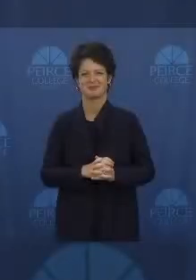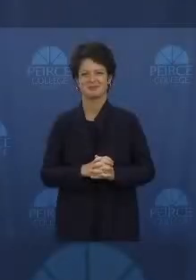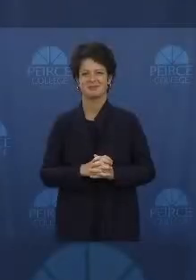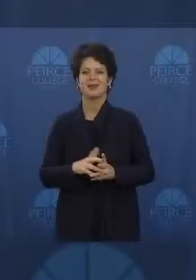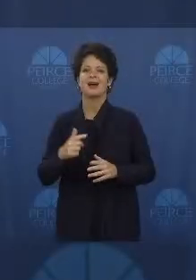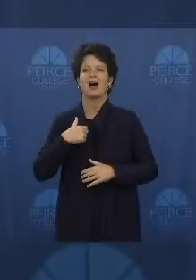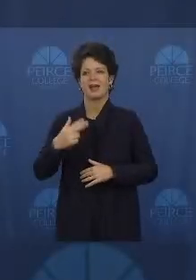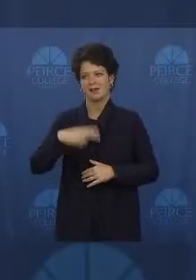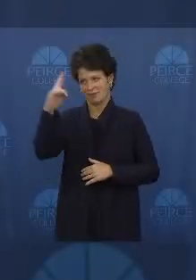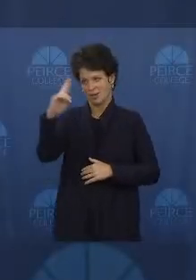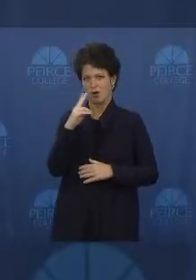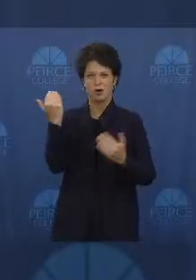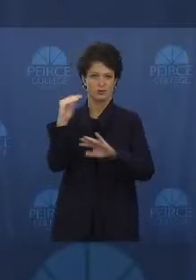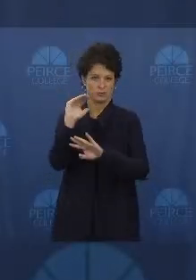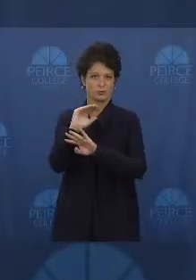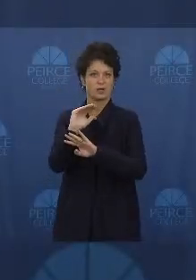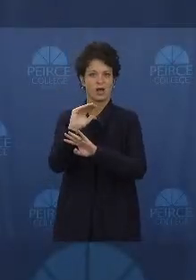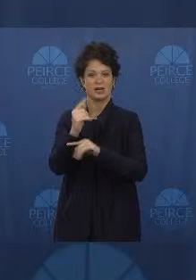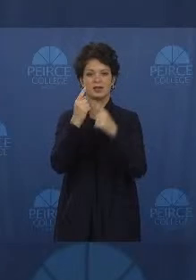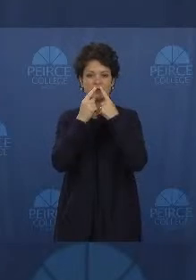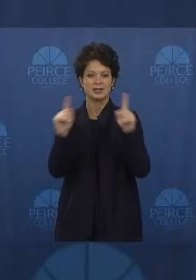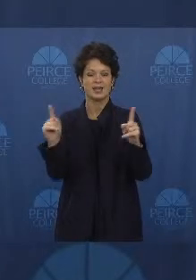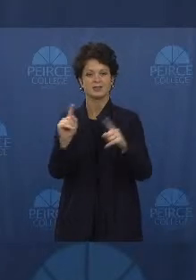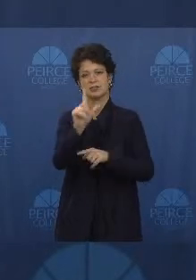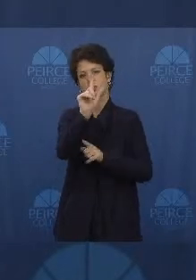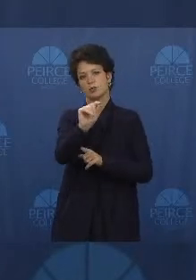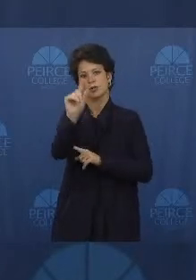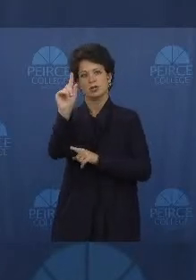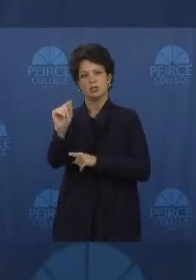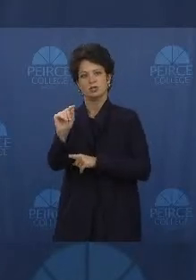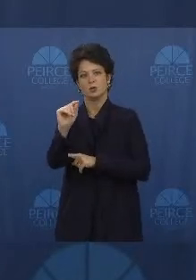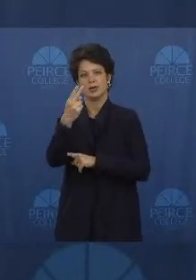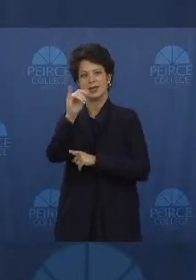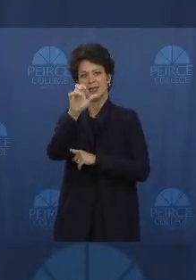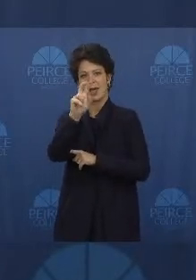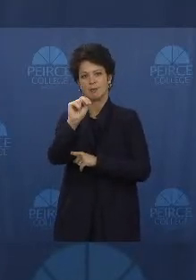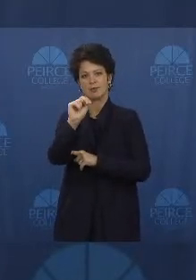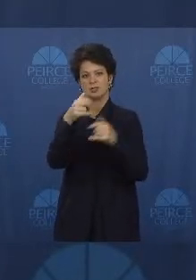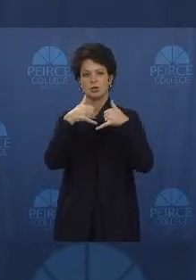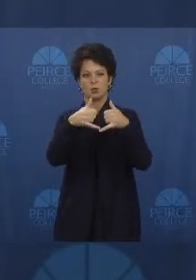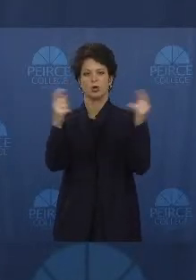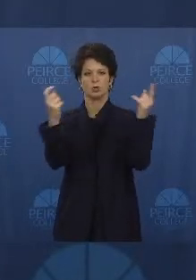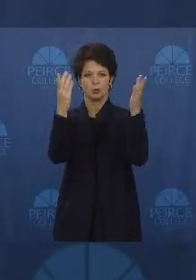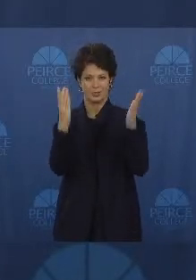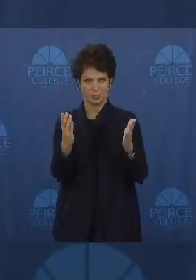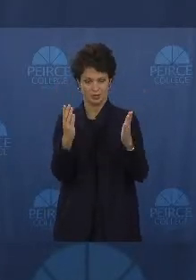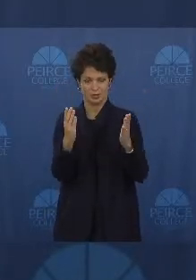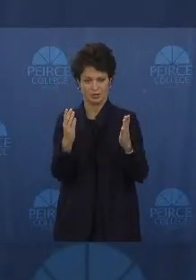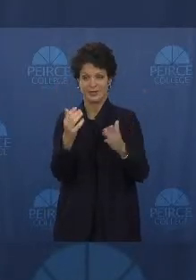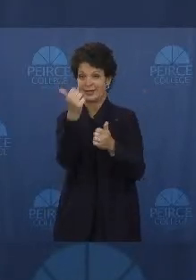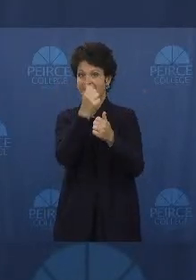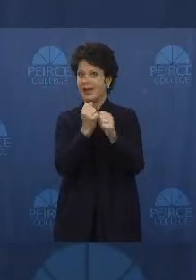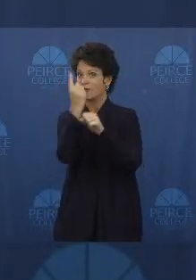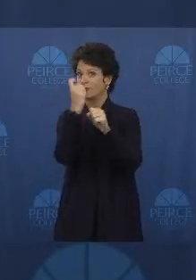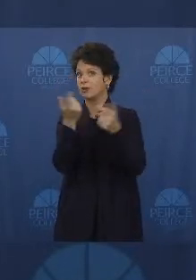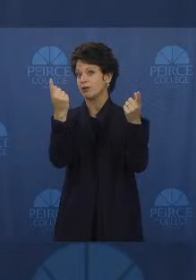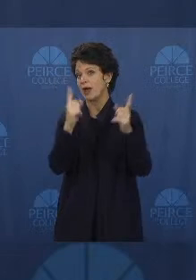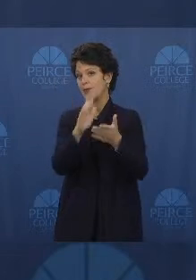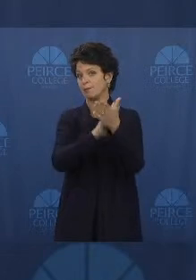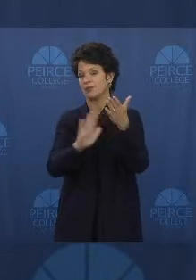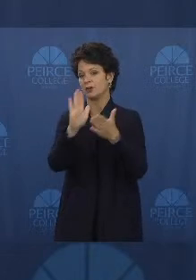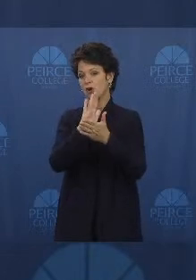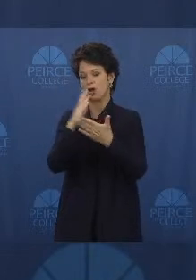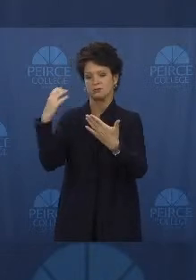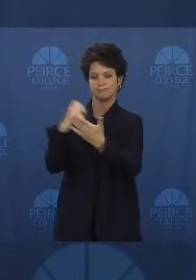I have the honor this evening of announcing the 2020 Hamilton Award recipient. Each year, the college takes